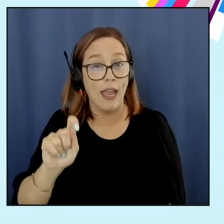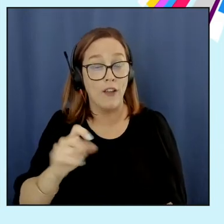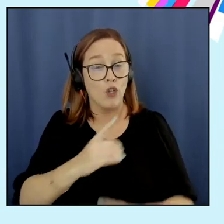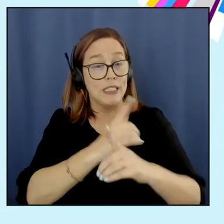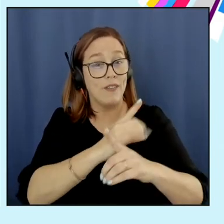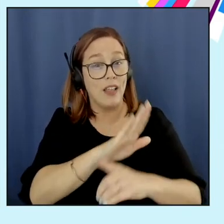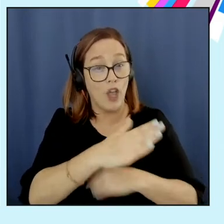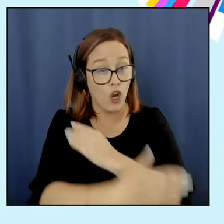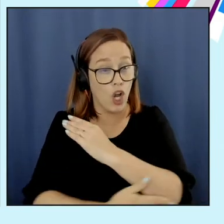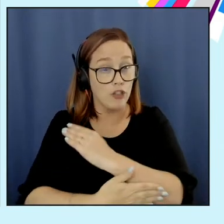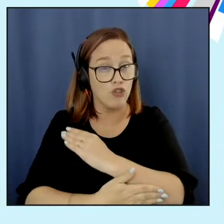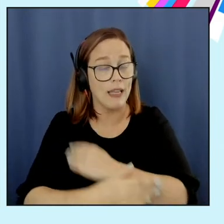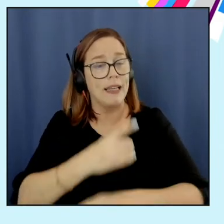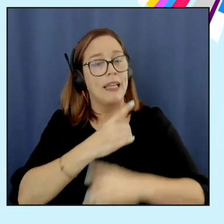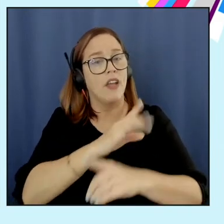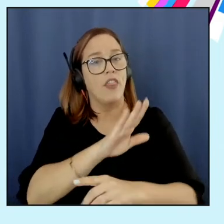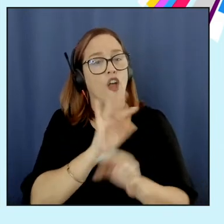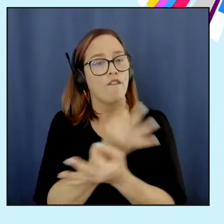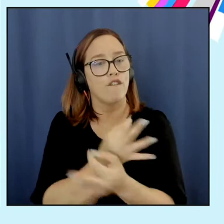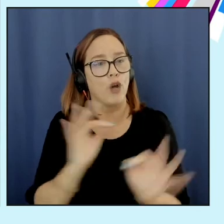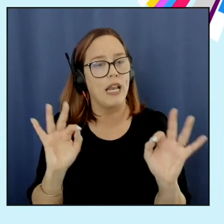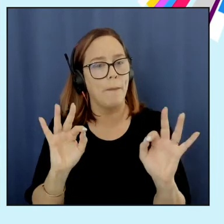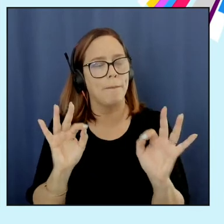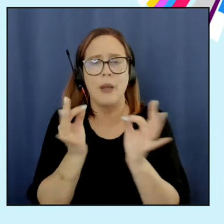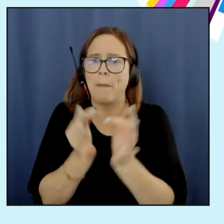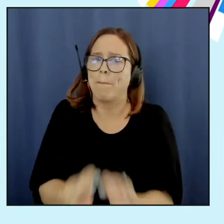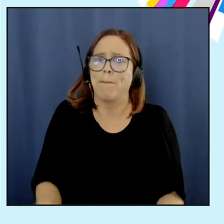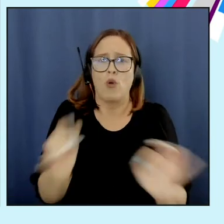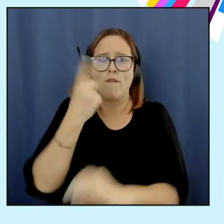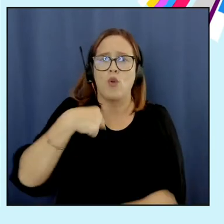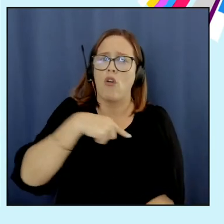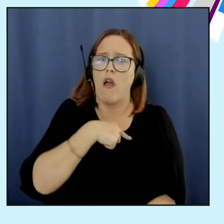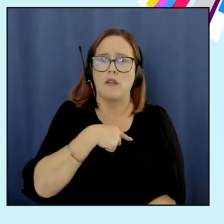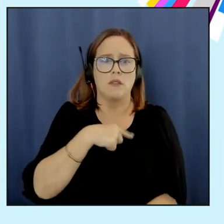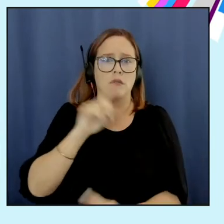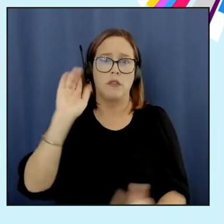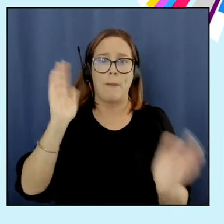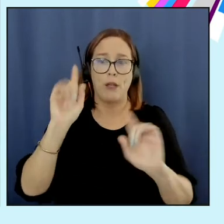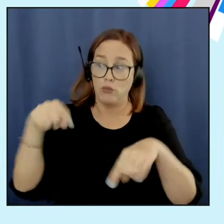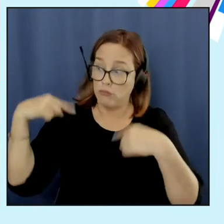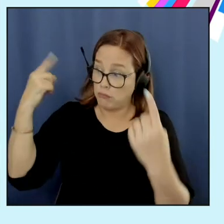important, as never before, to be united and support Ukraine.